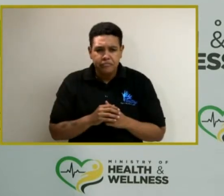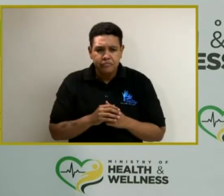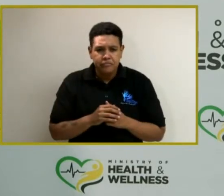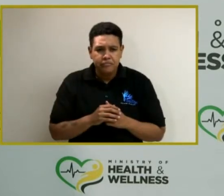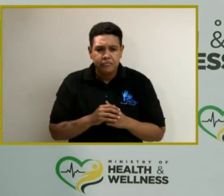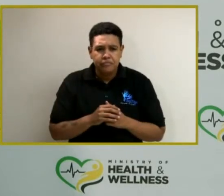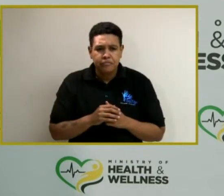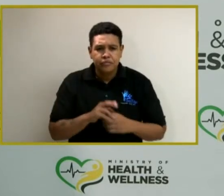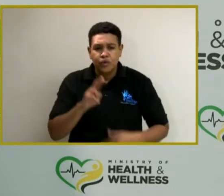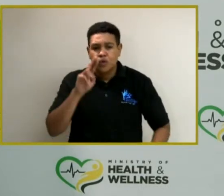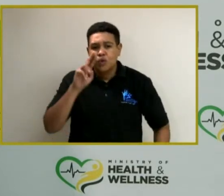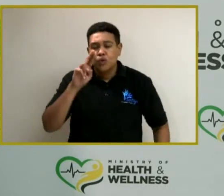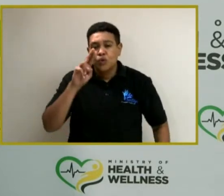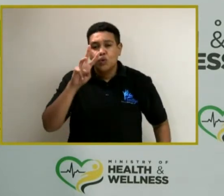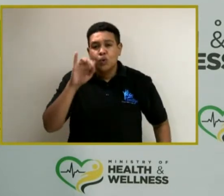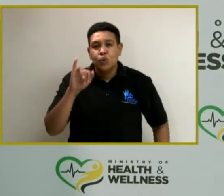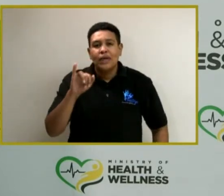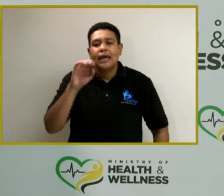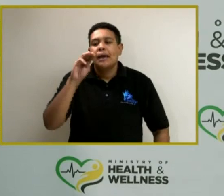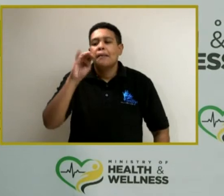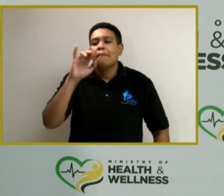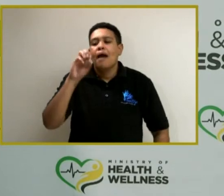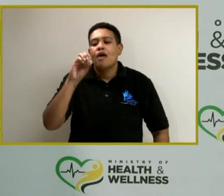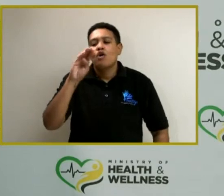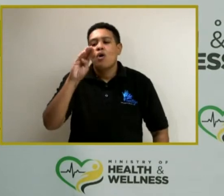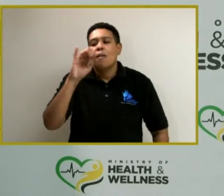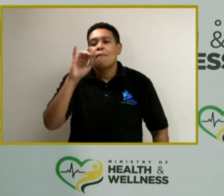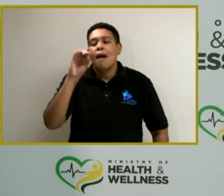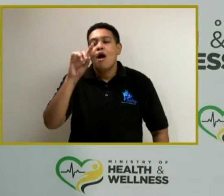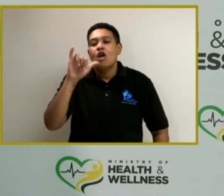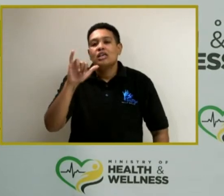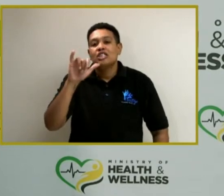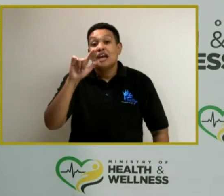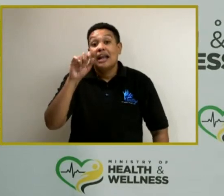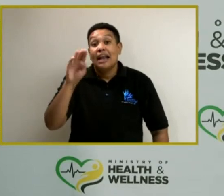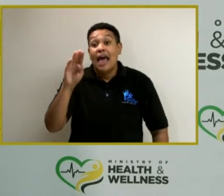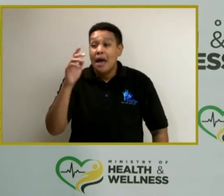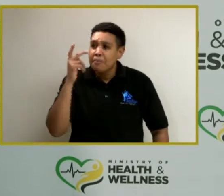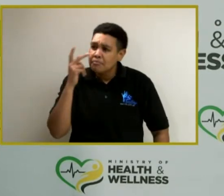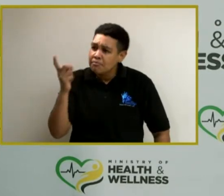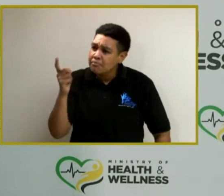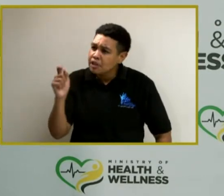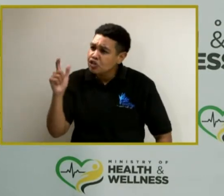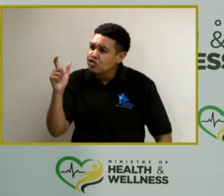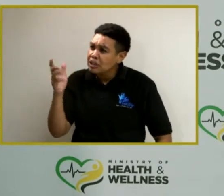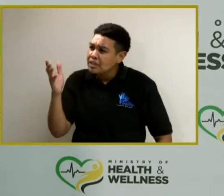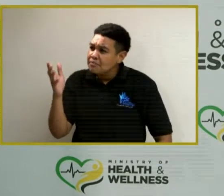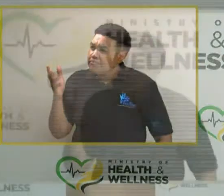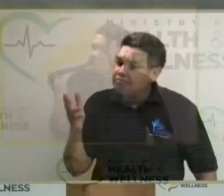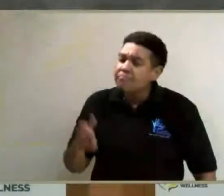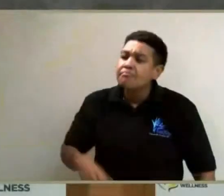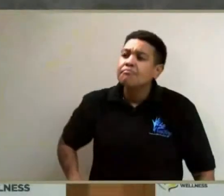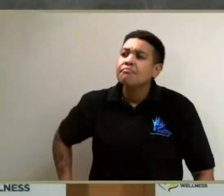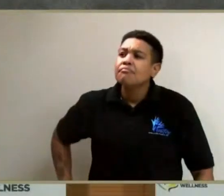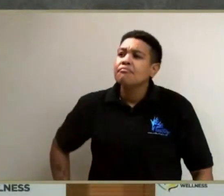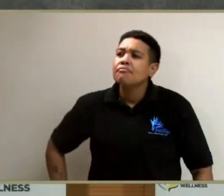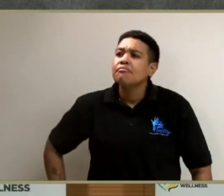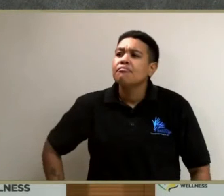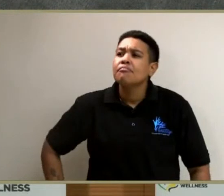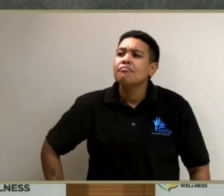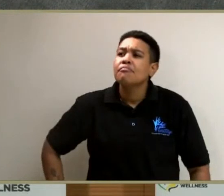University Hospital of the West Indies microbiology lab, and I think it's up there on the screen, where